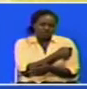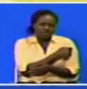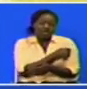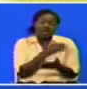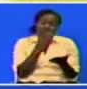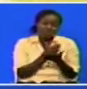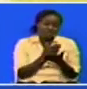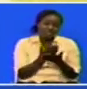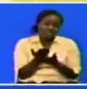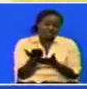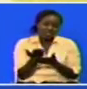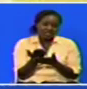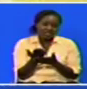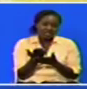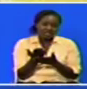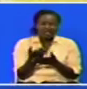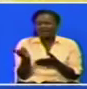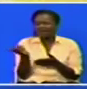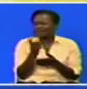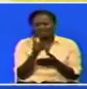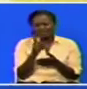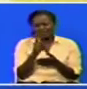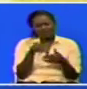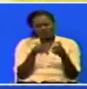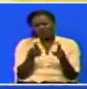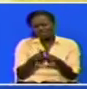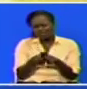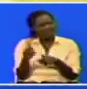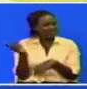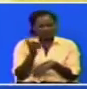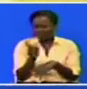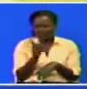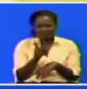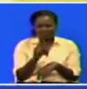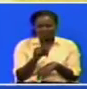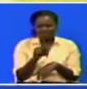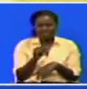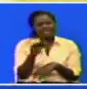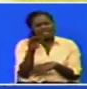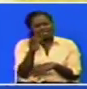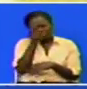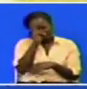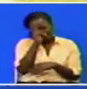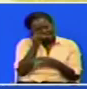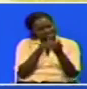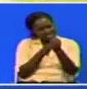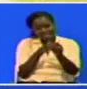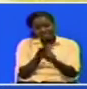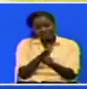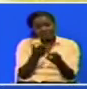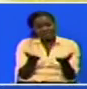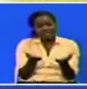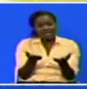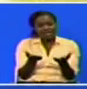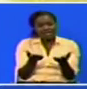truth be said, this is not the way we should go. I want to ask the leadership of the police that they must have